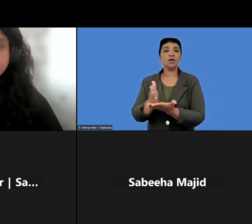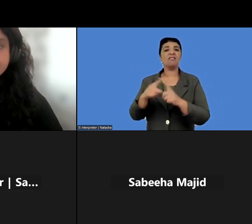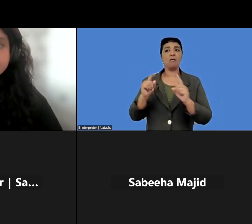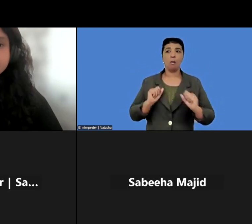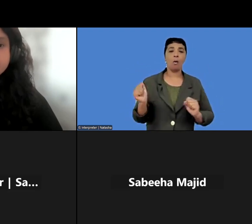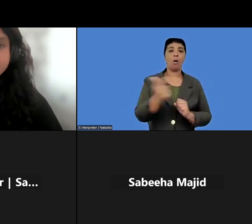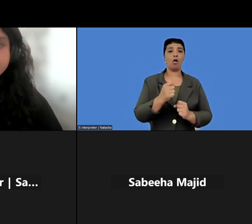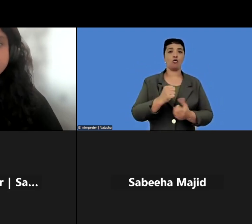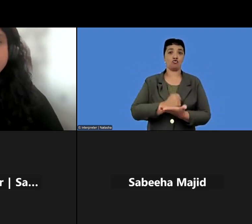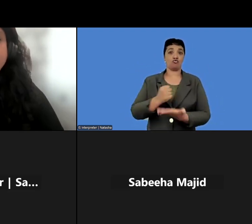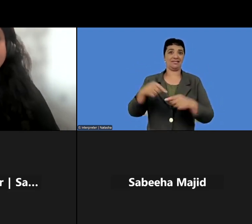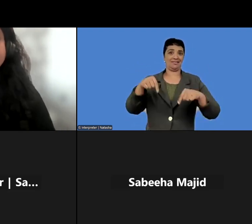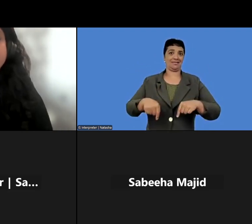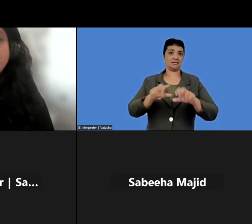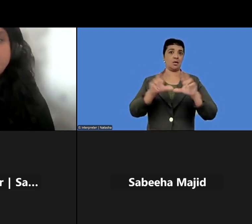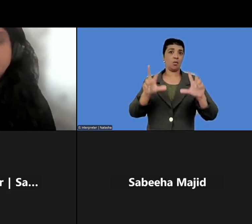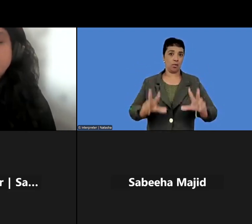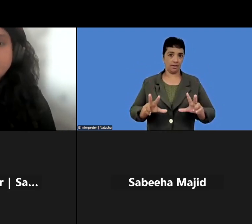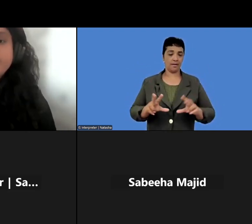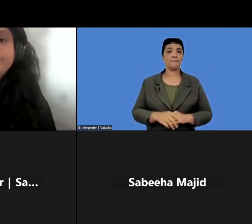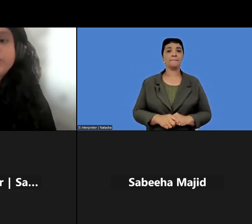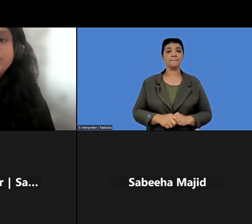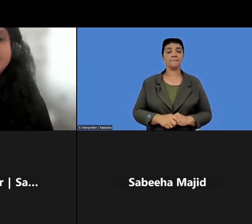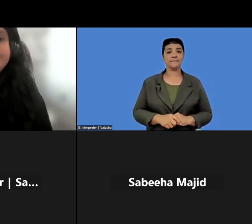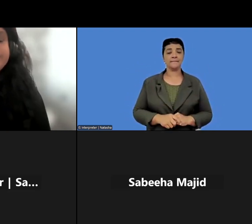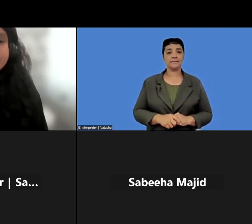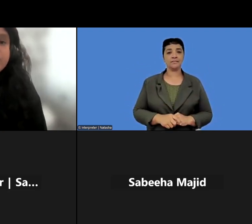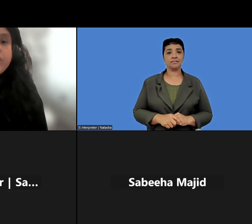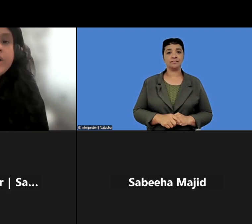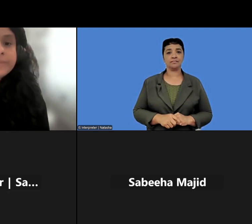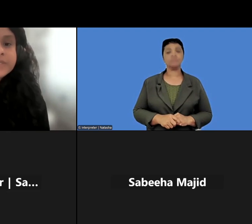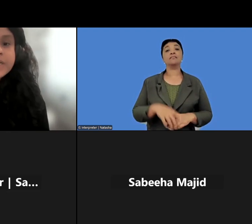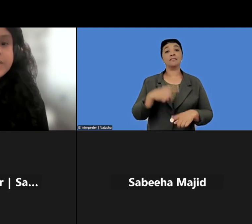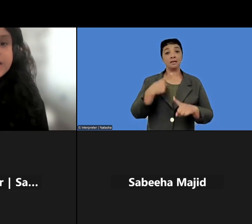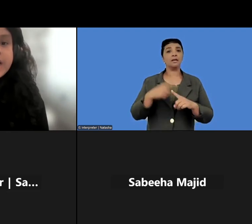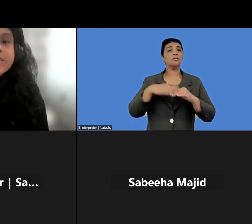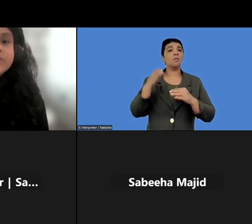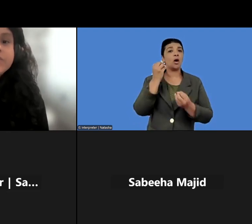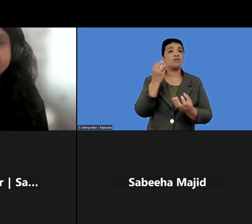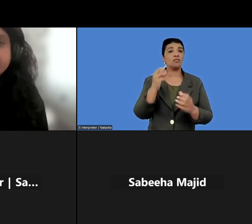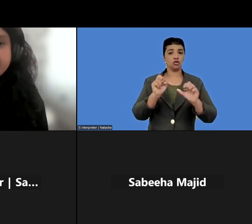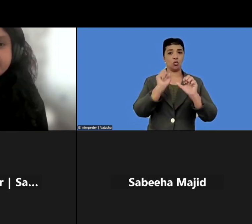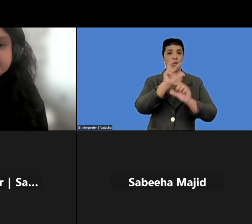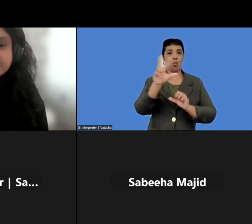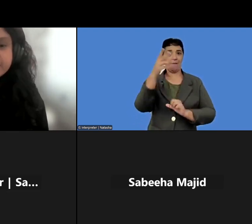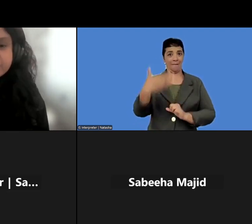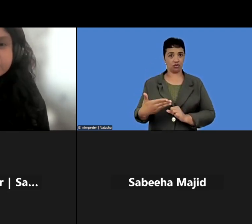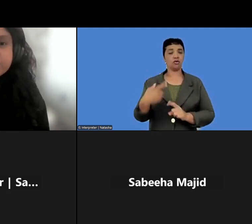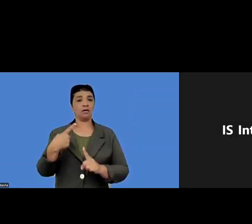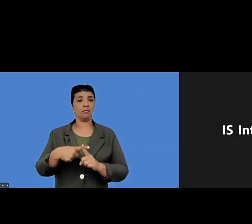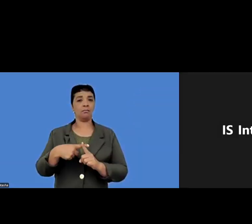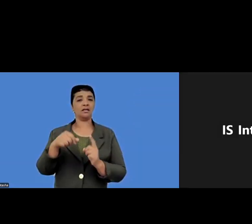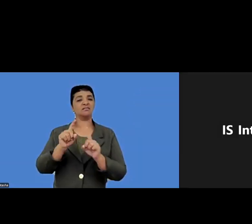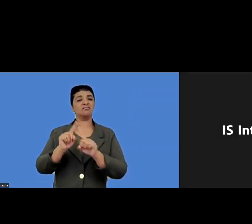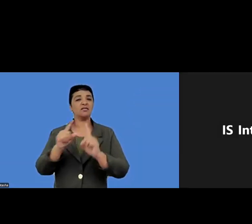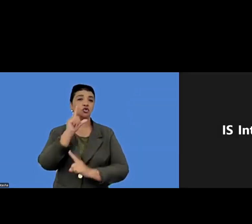here for the webinar today, along with putting the information on our website and social media handles. So we